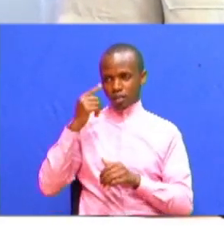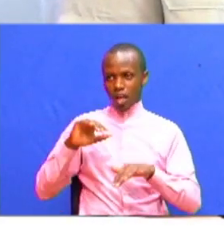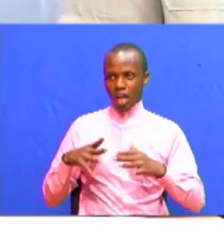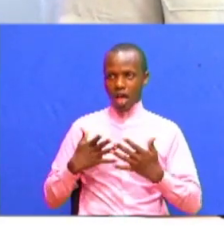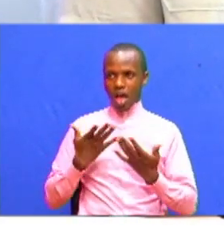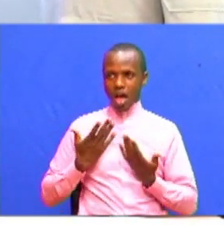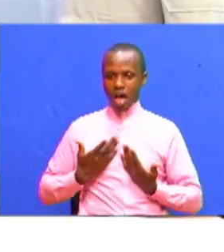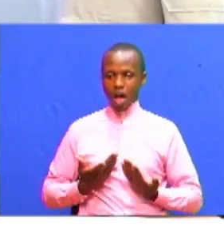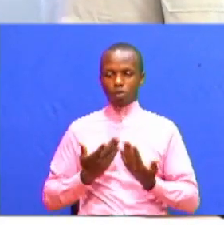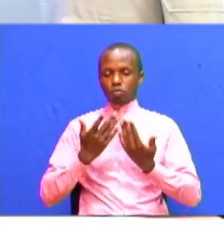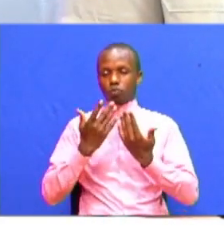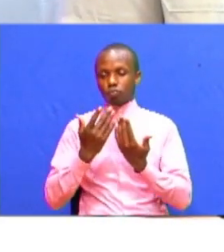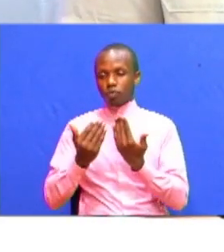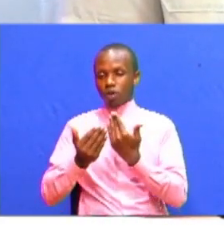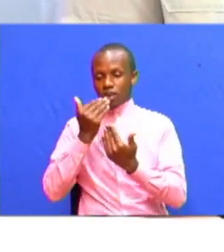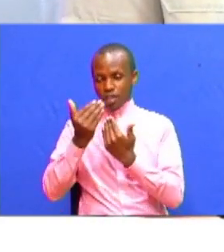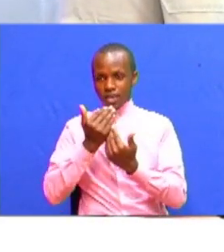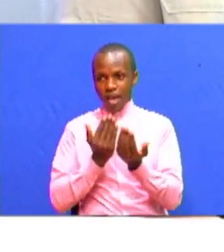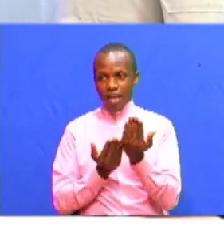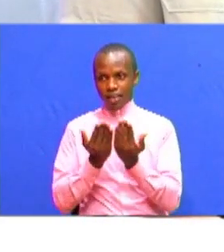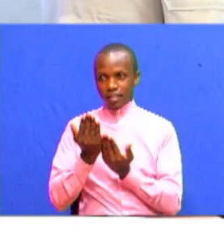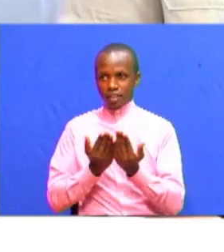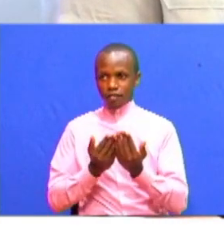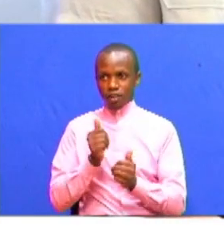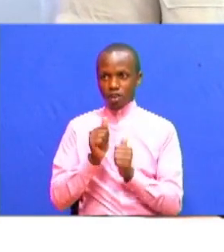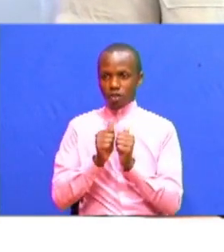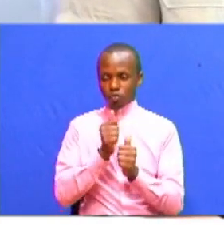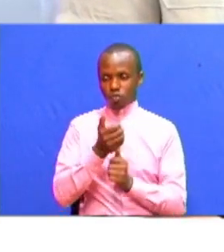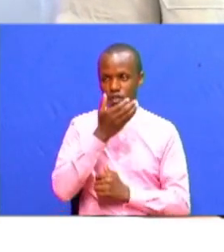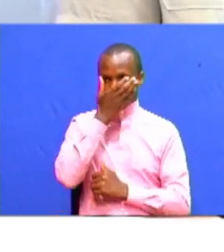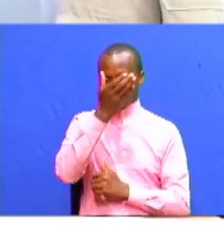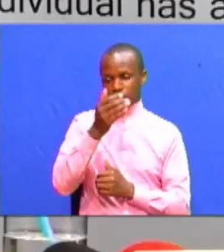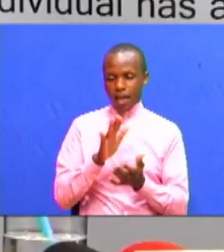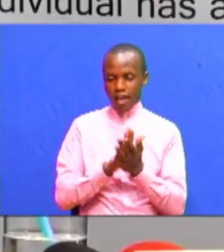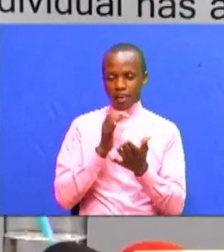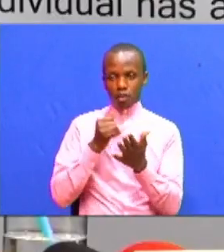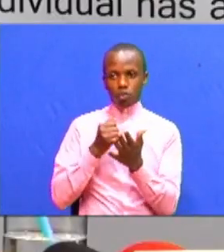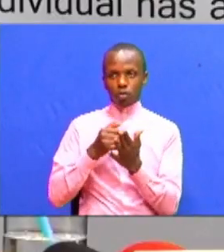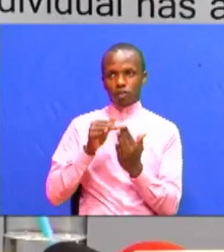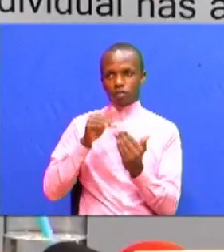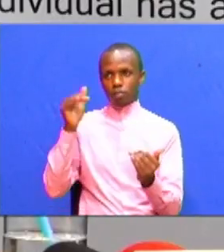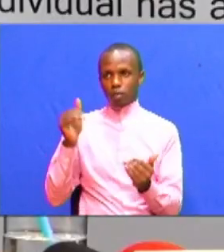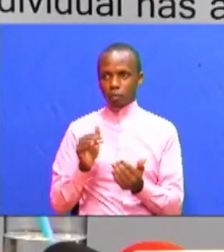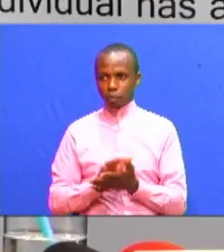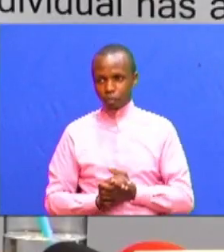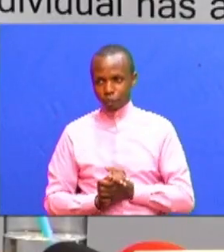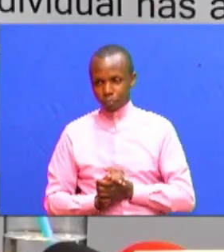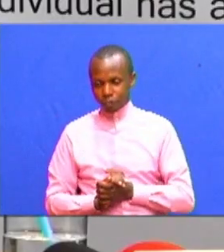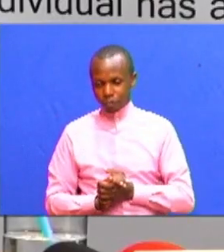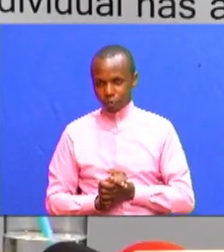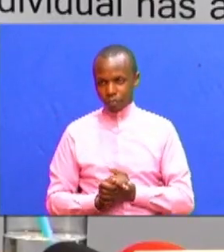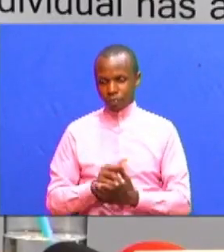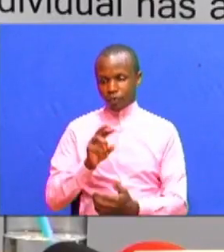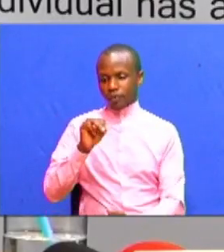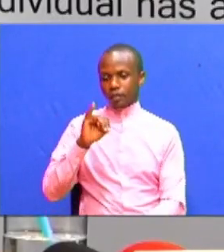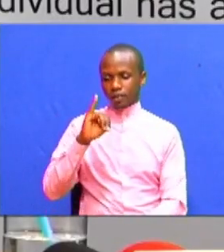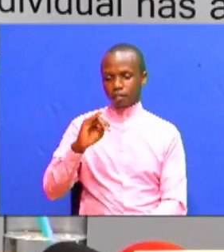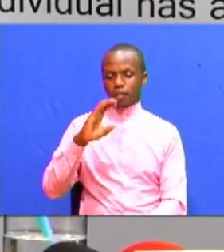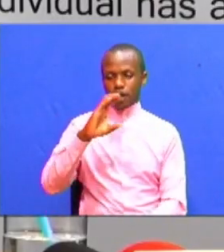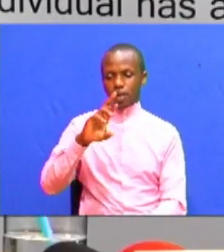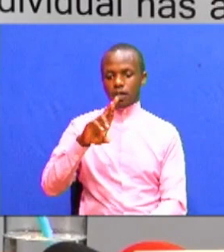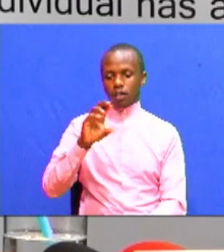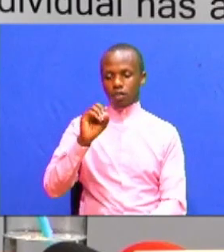wrap around services that are more responsive and are more inclusive. At Microsoft, we truly believe that disability